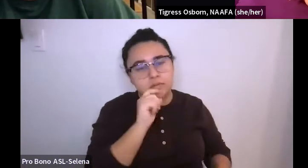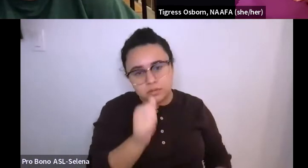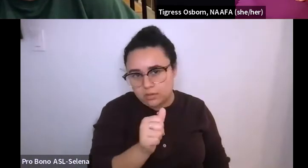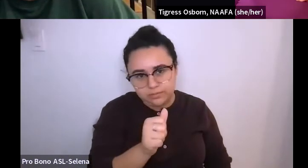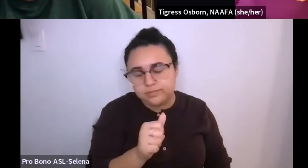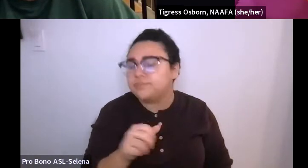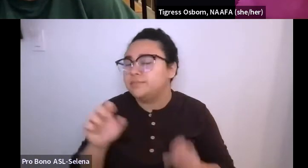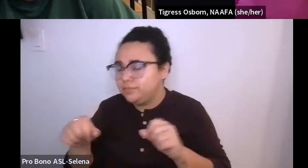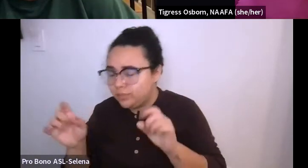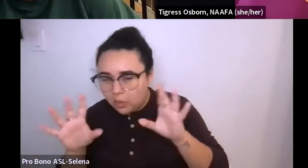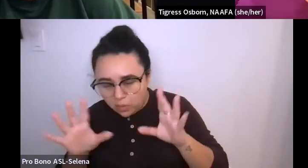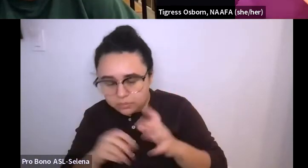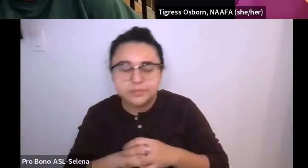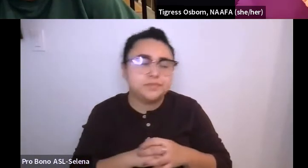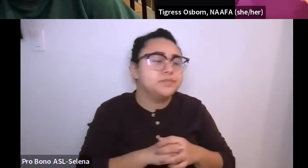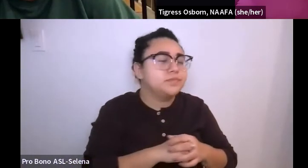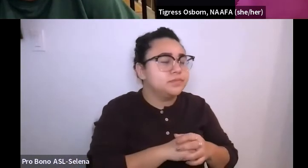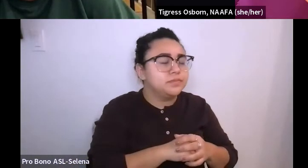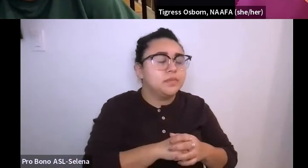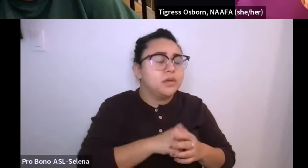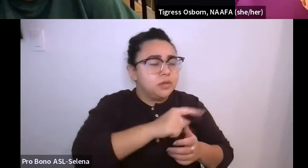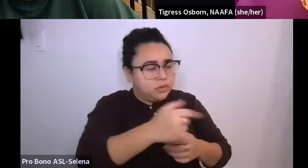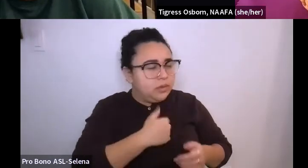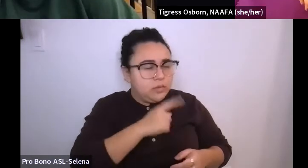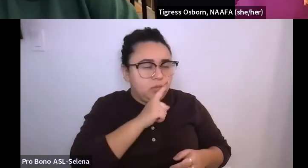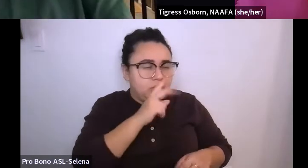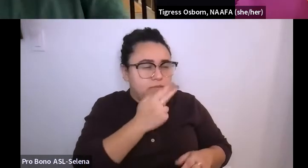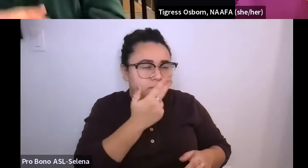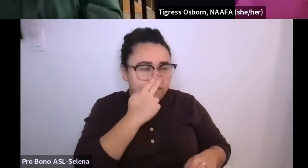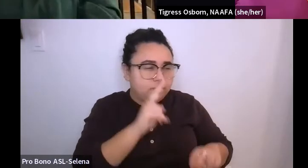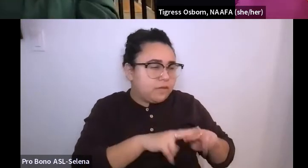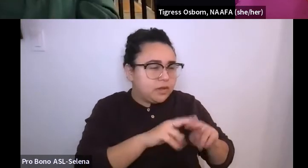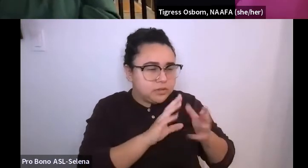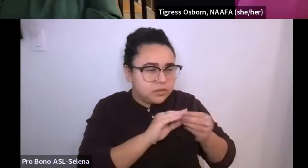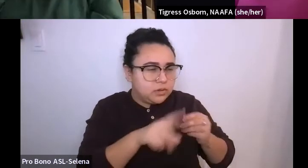a really fun story about sitting on the lap of someone famous.